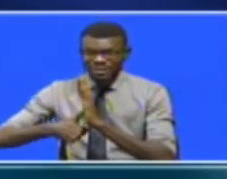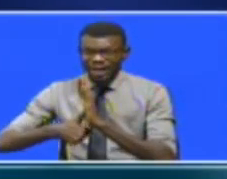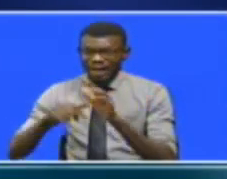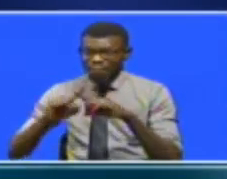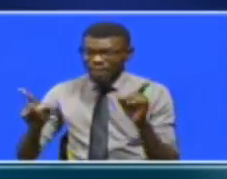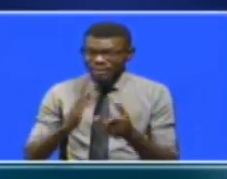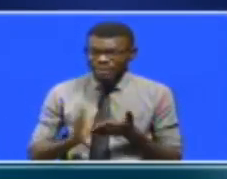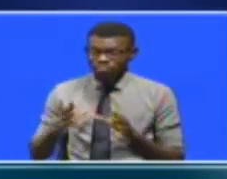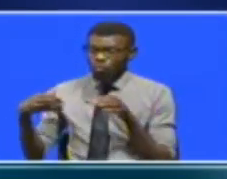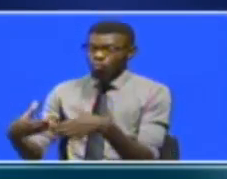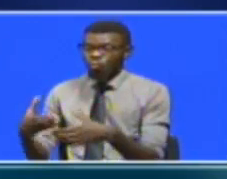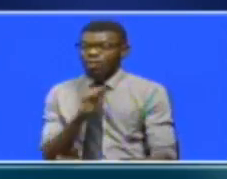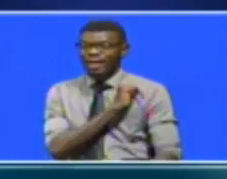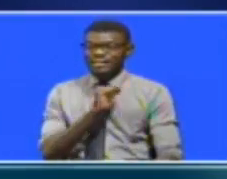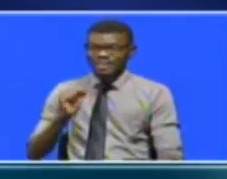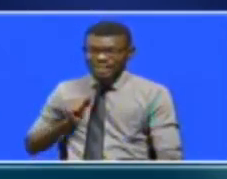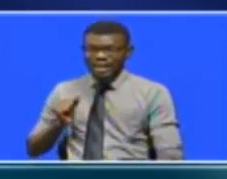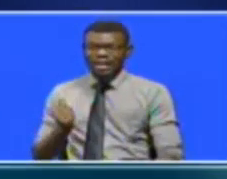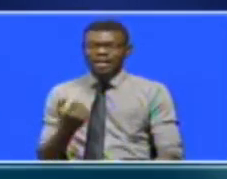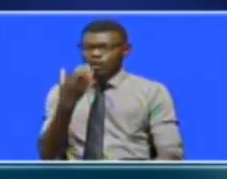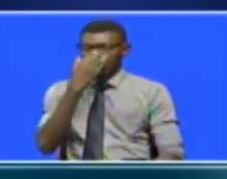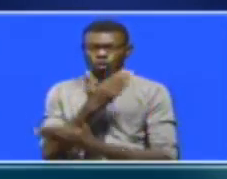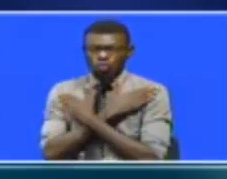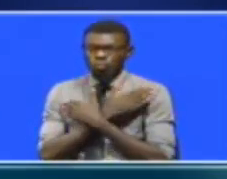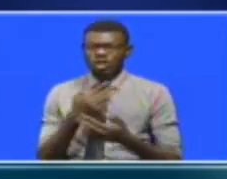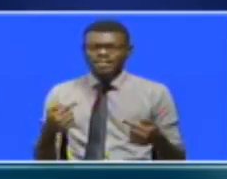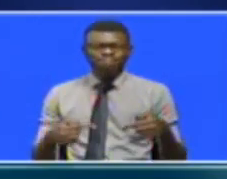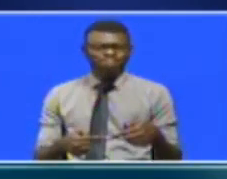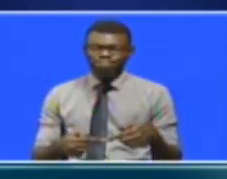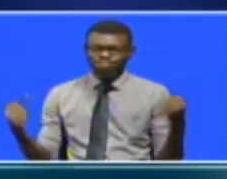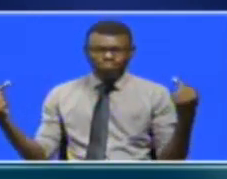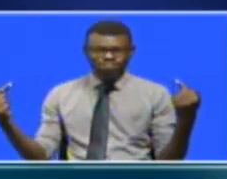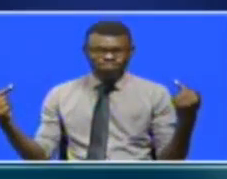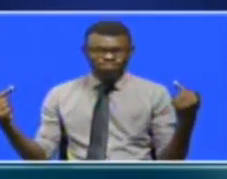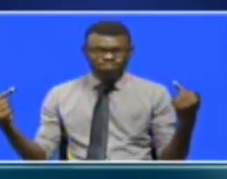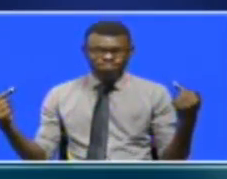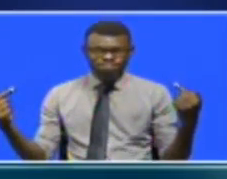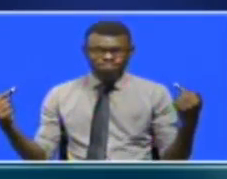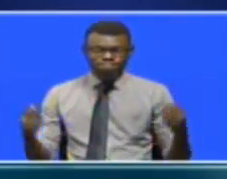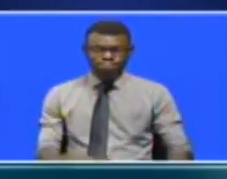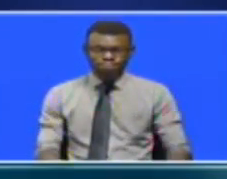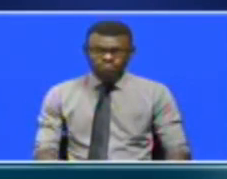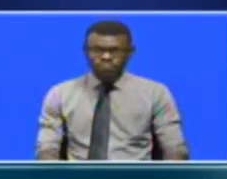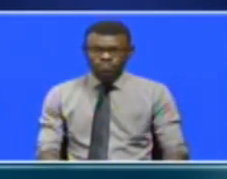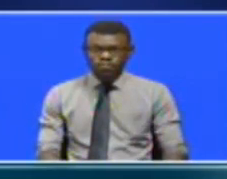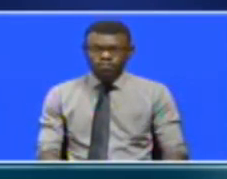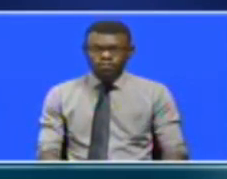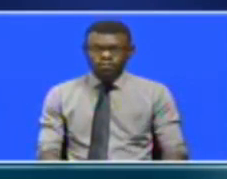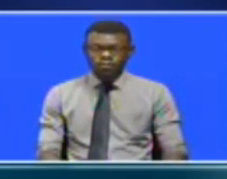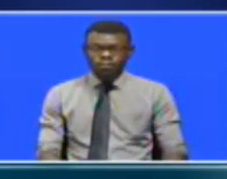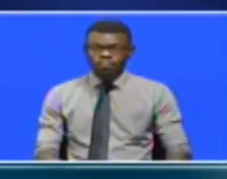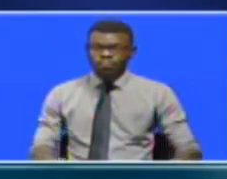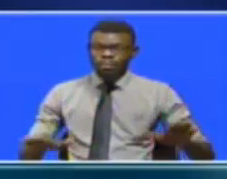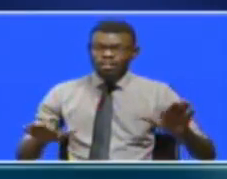of senators allied to the Deputy President have protested the move. To add my voice to supporting the